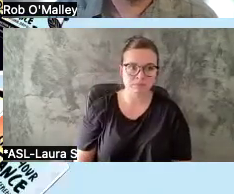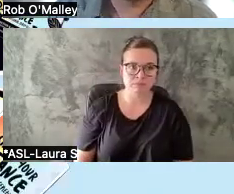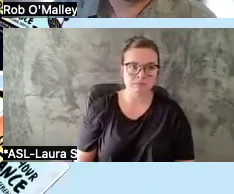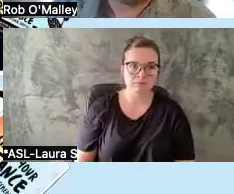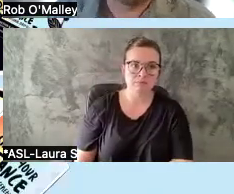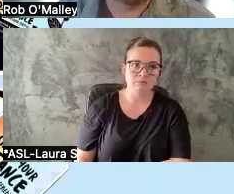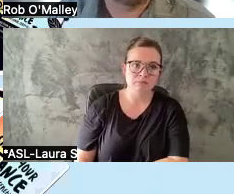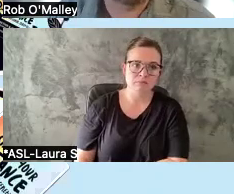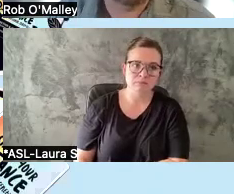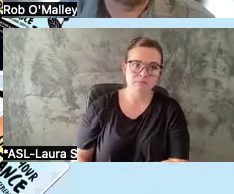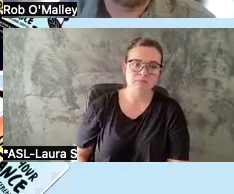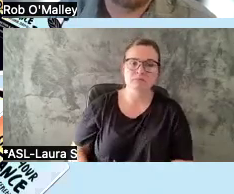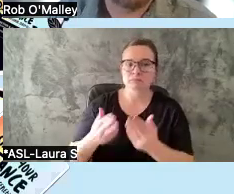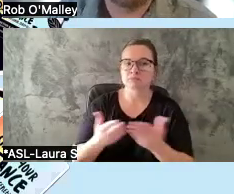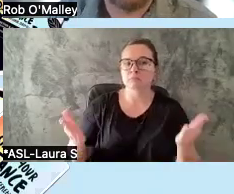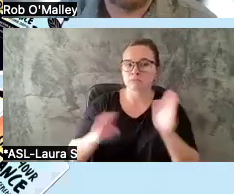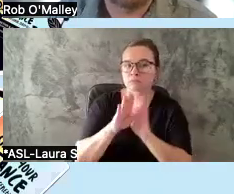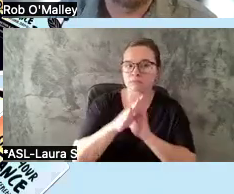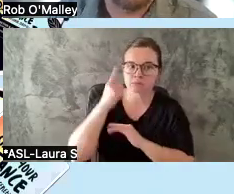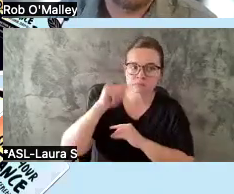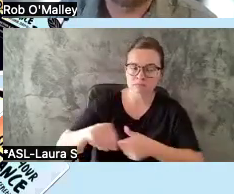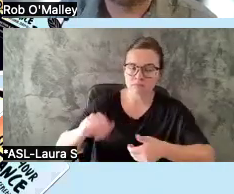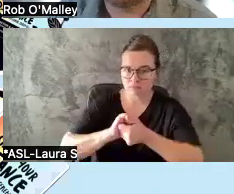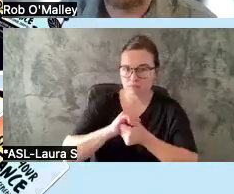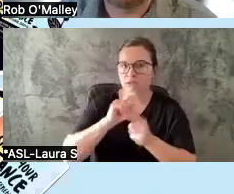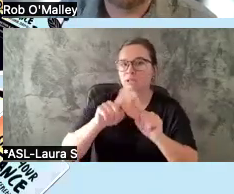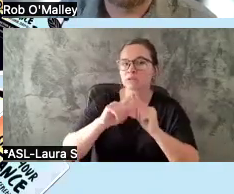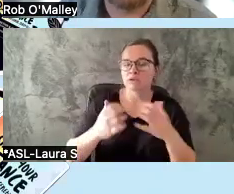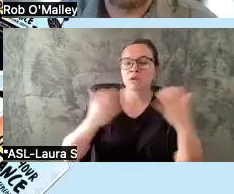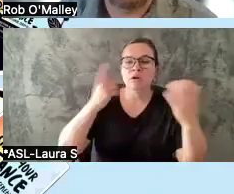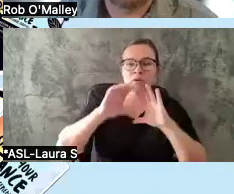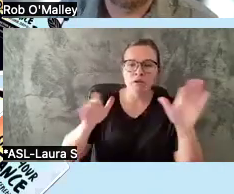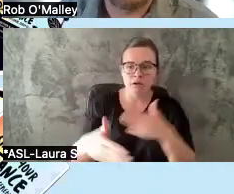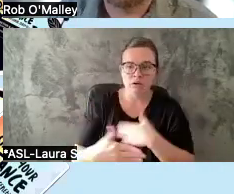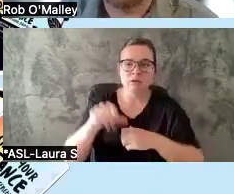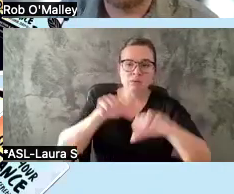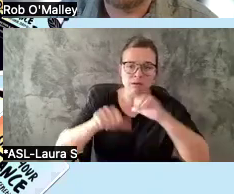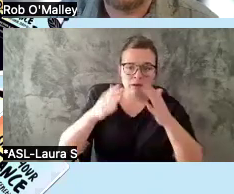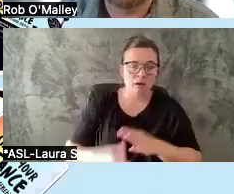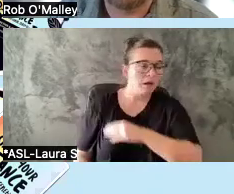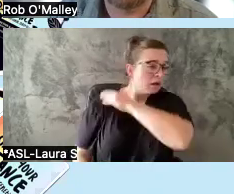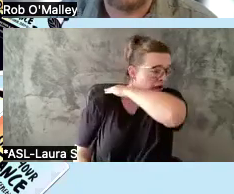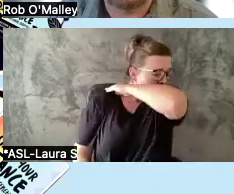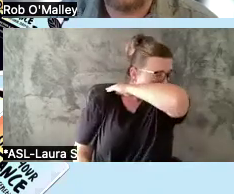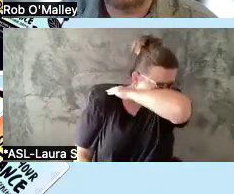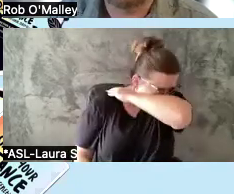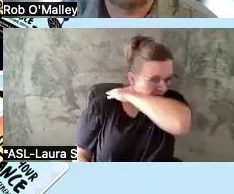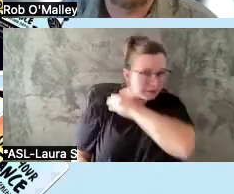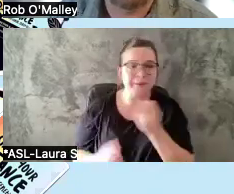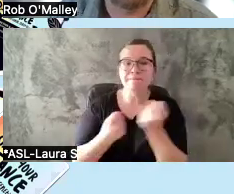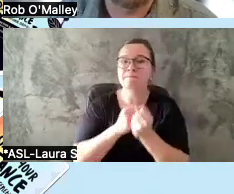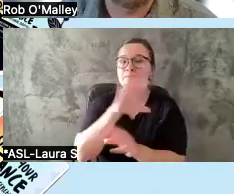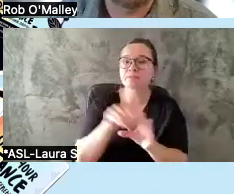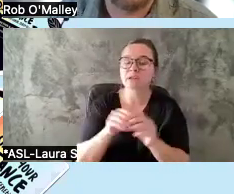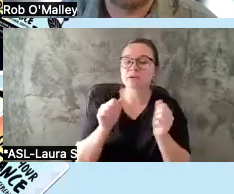And resources developed through these partnerships and with these audiences in mind for classrooms, for scientists, and to support engagement with genetic topics